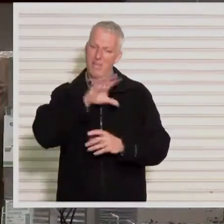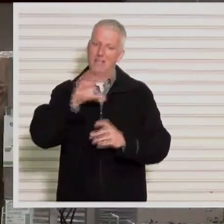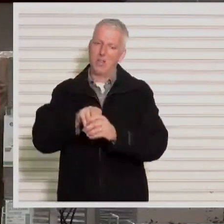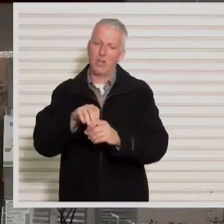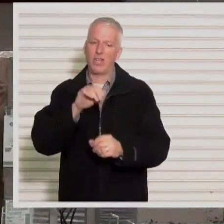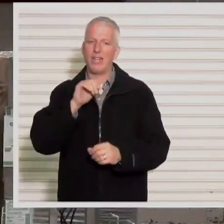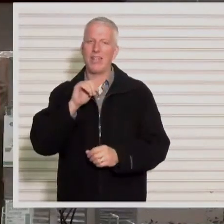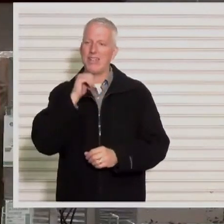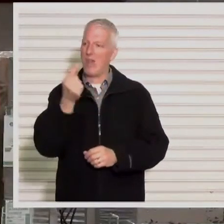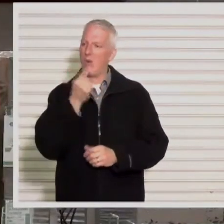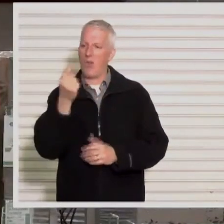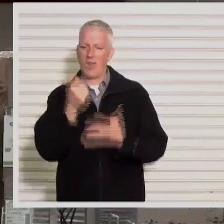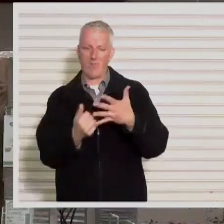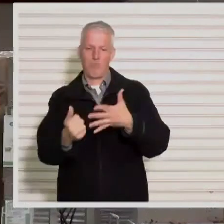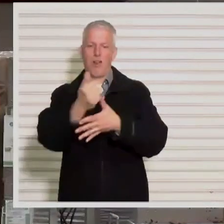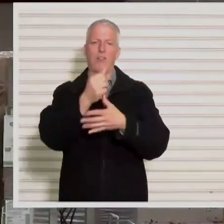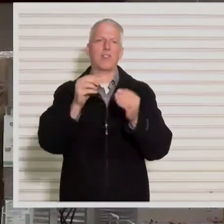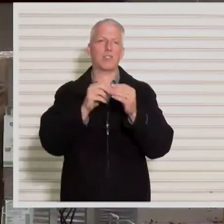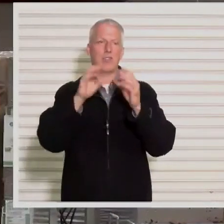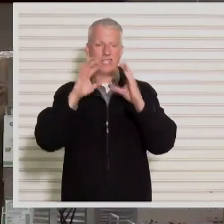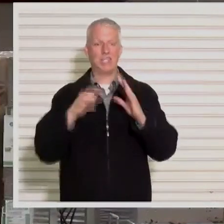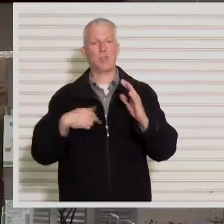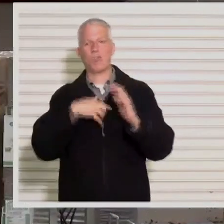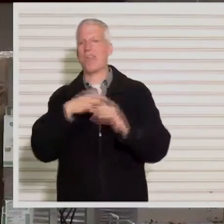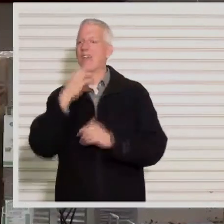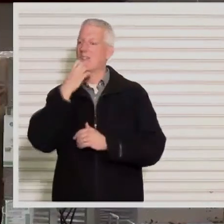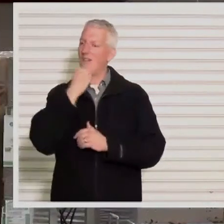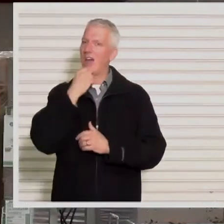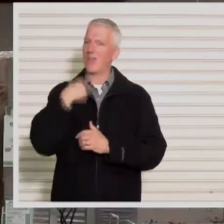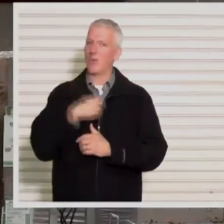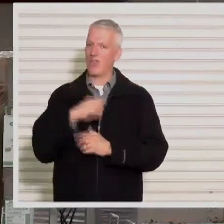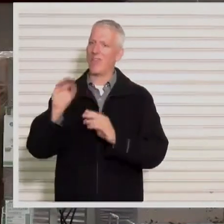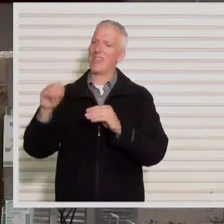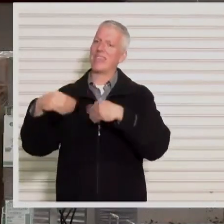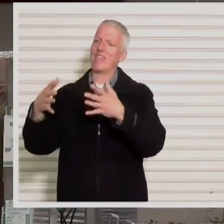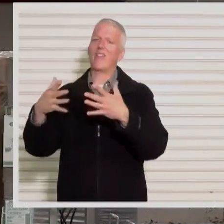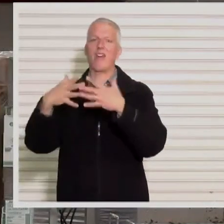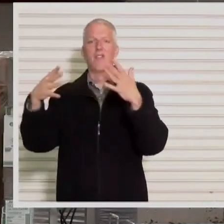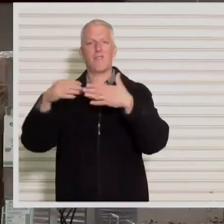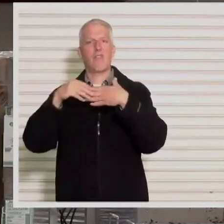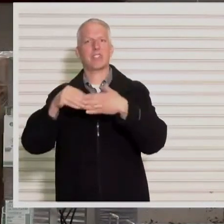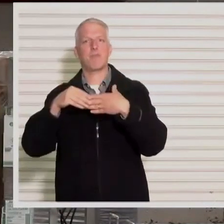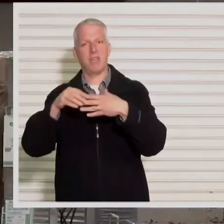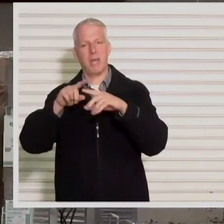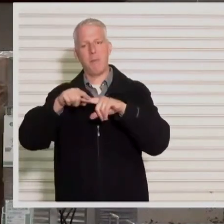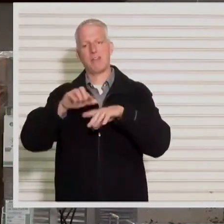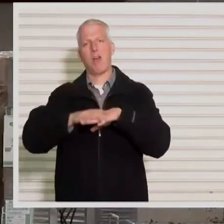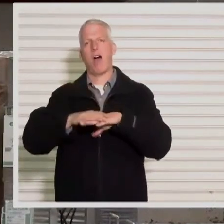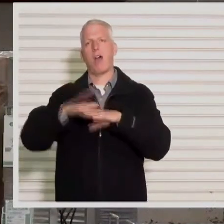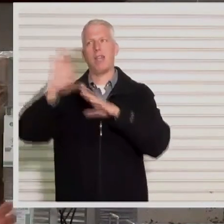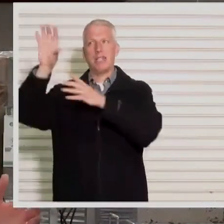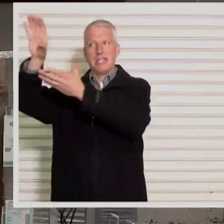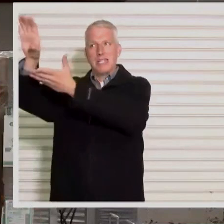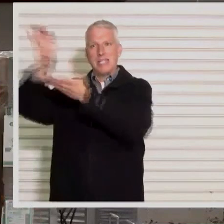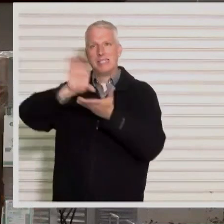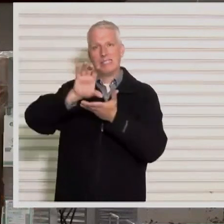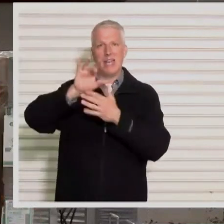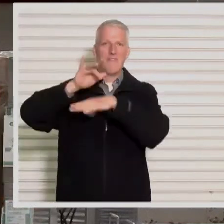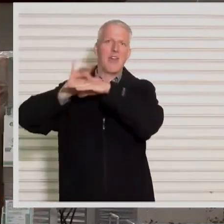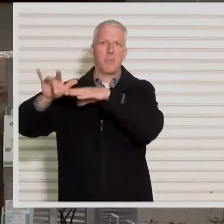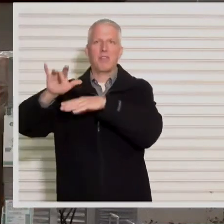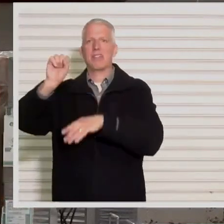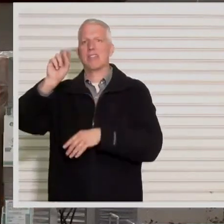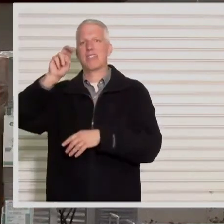flexibility based upon supply up and down the state for a number of weeks now,